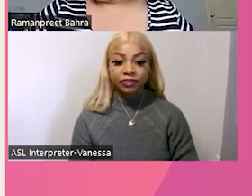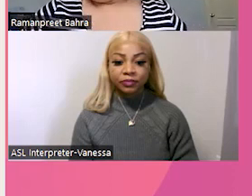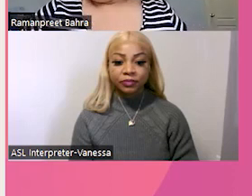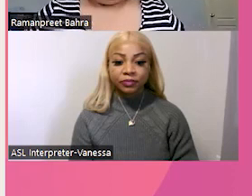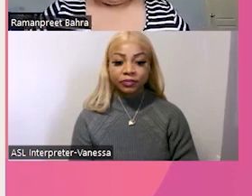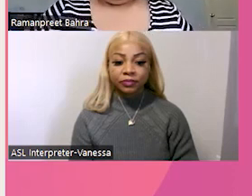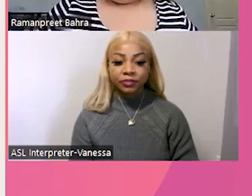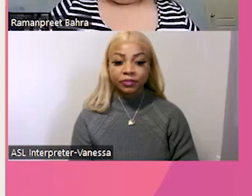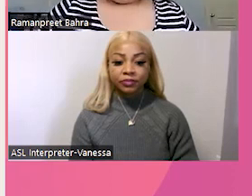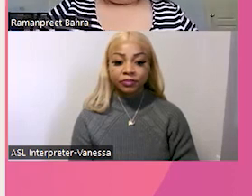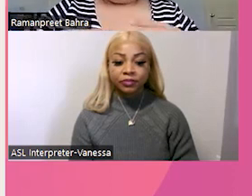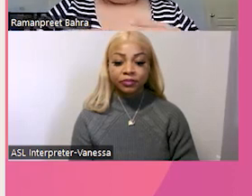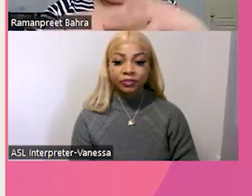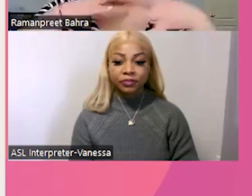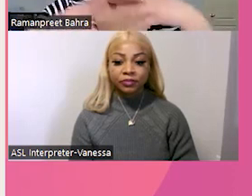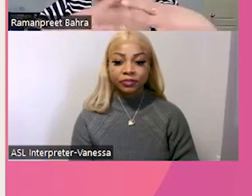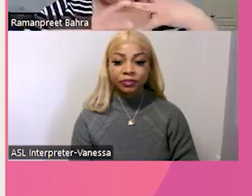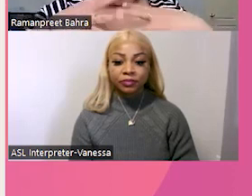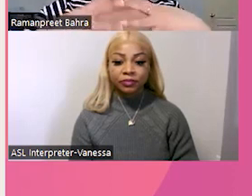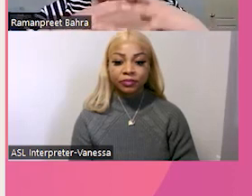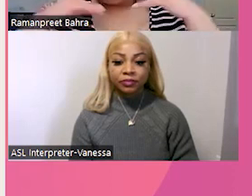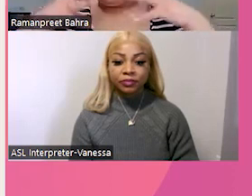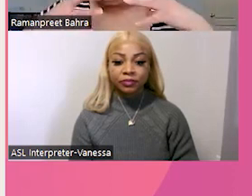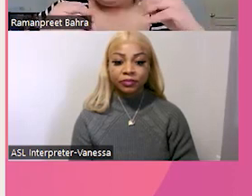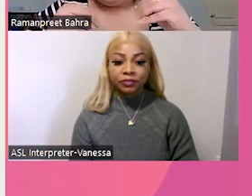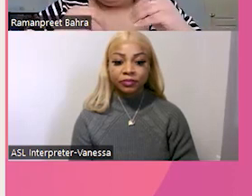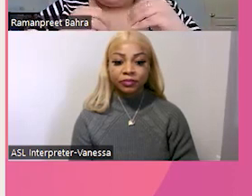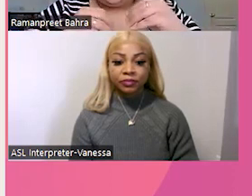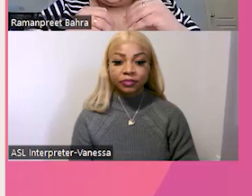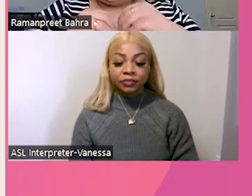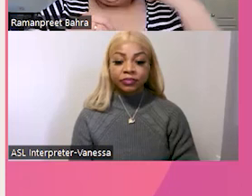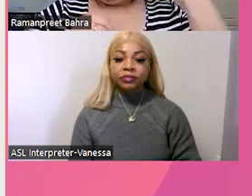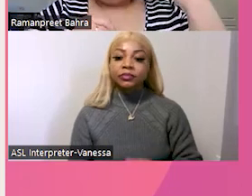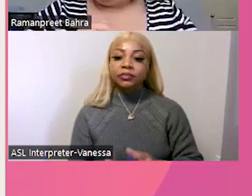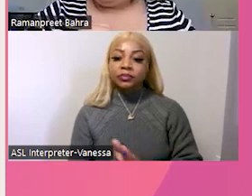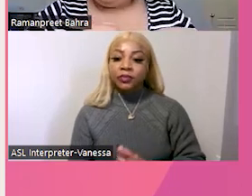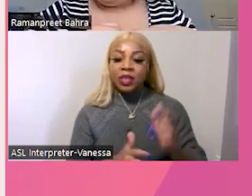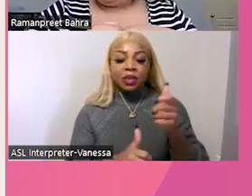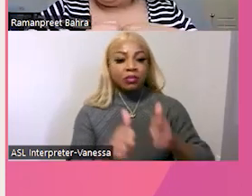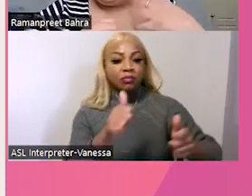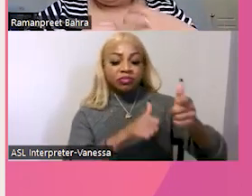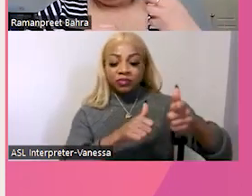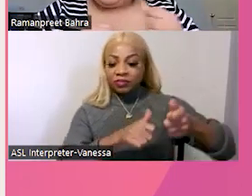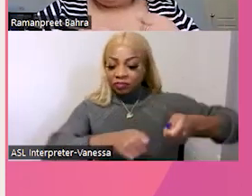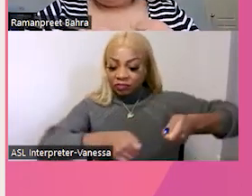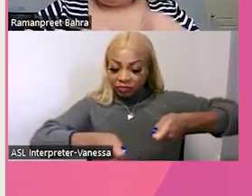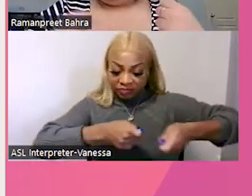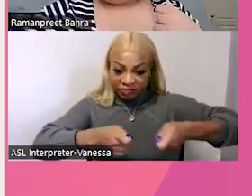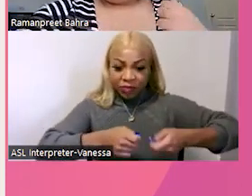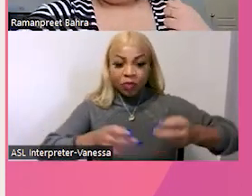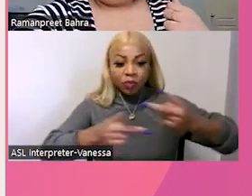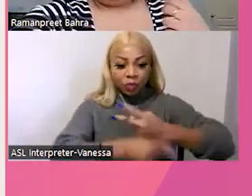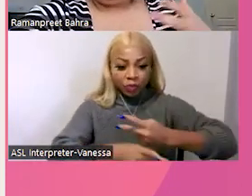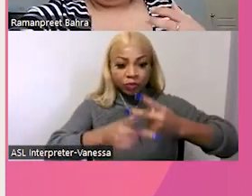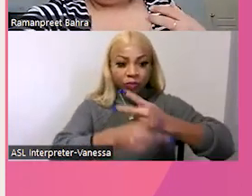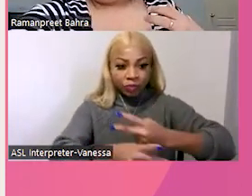you. So what's happening here, these politics of domination intensify as the acts of mistreatment